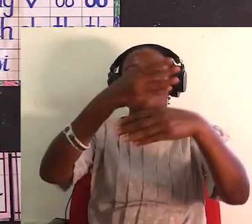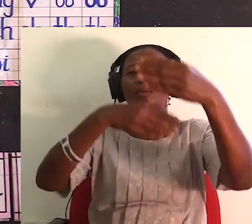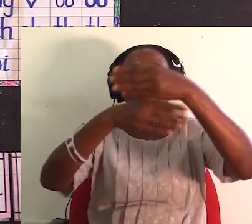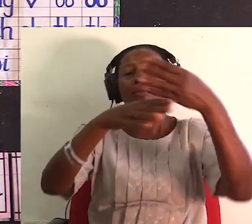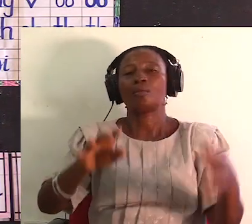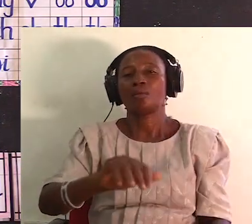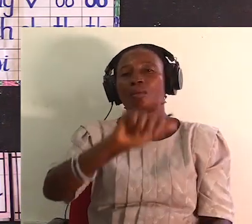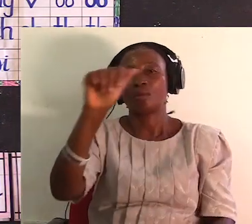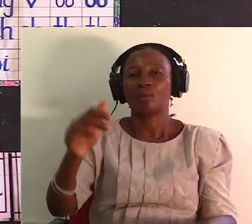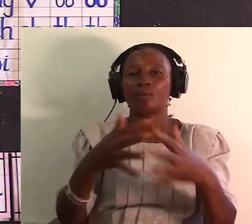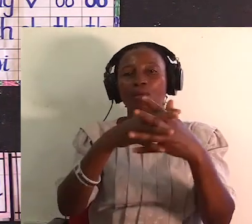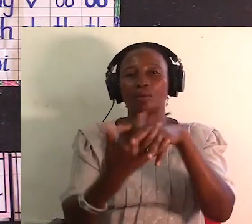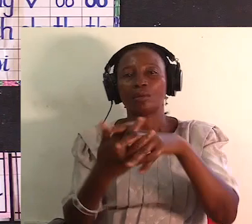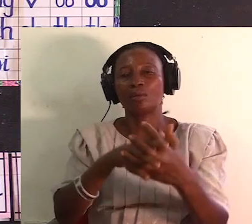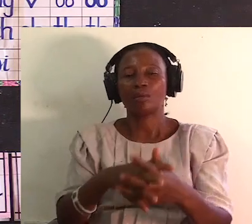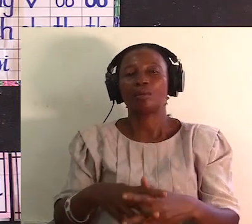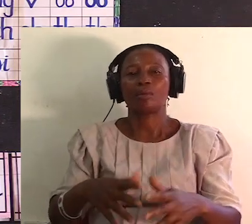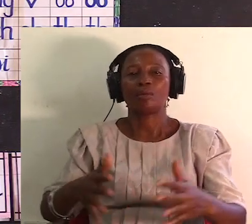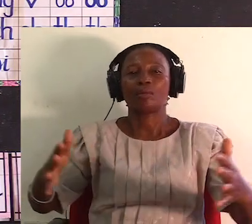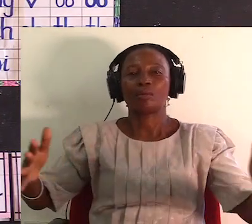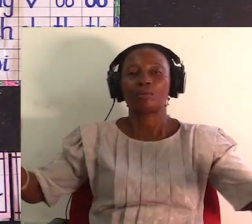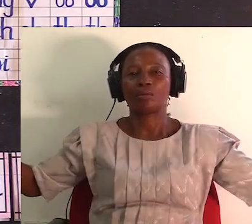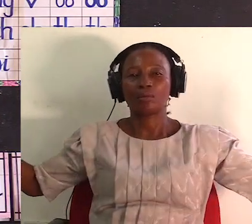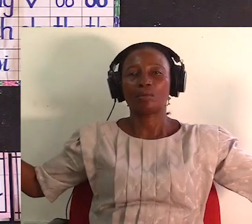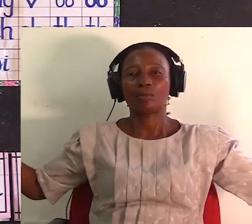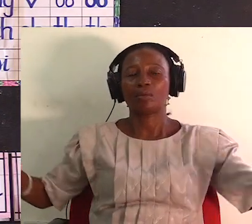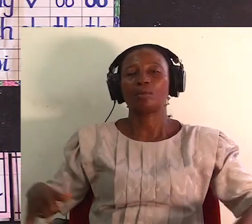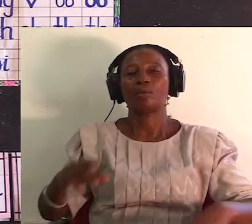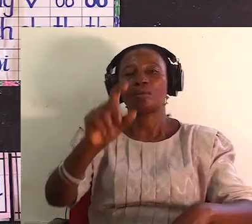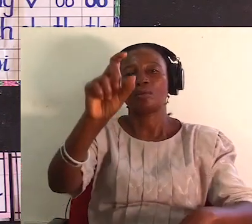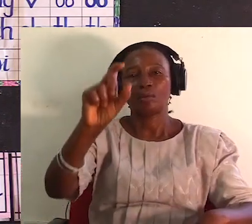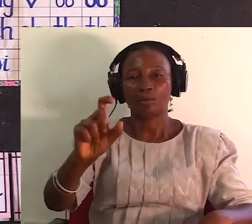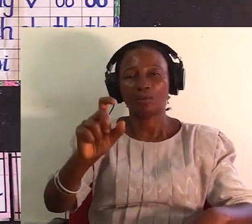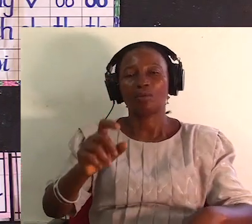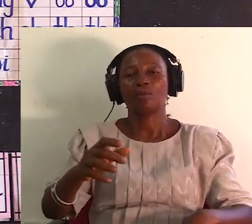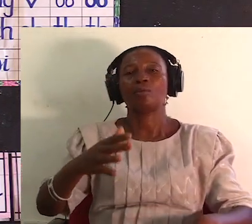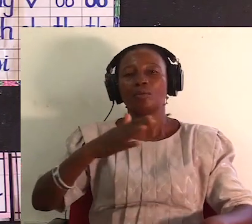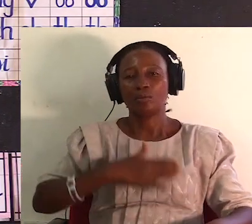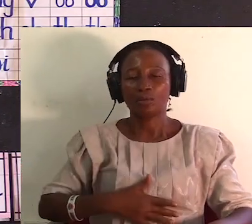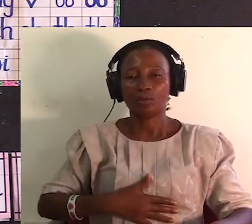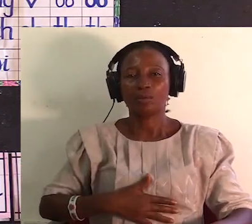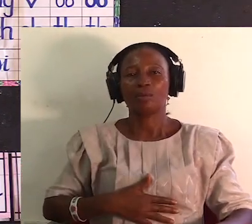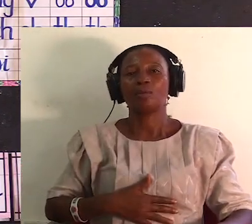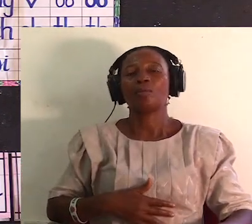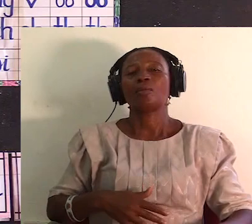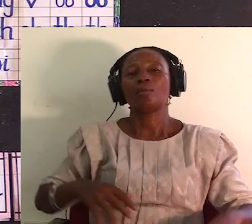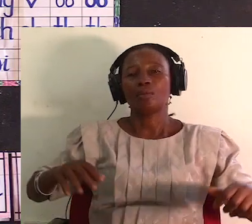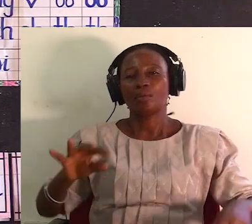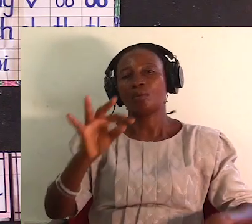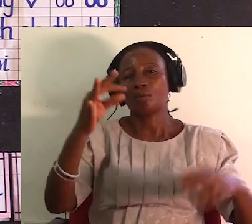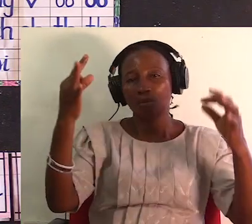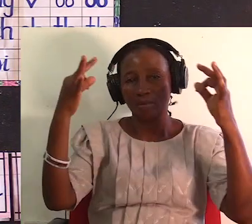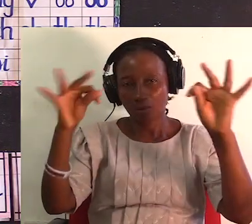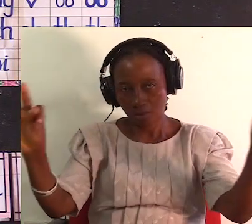able to blend, and then the wider our vocabulary would be. Then we'll be very